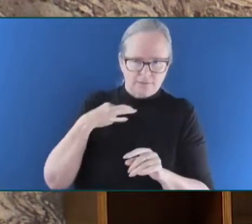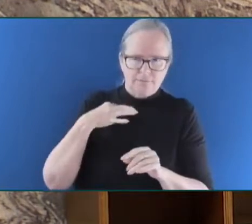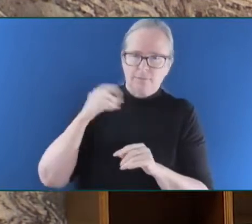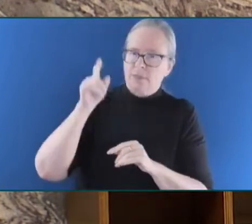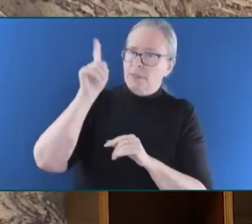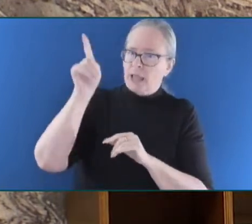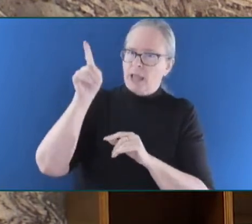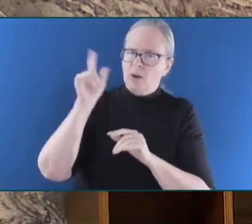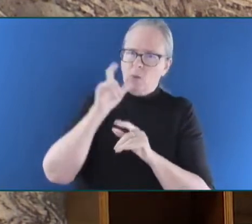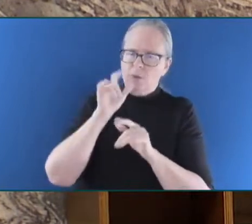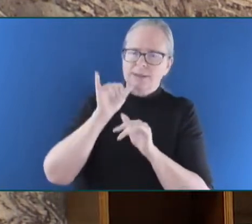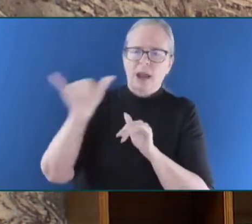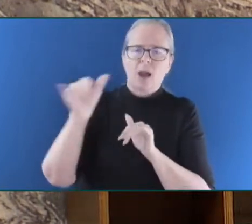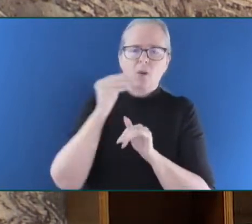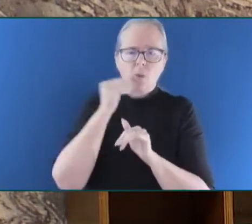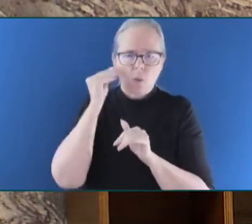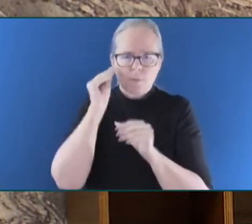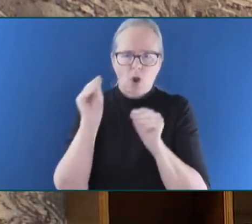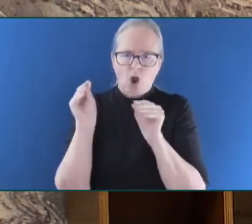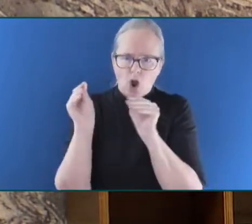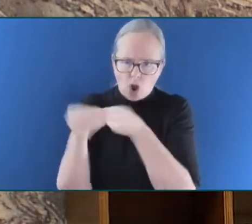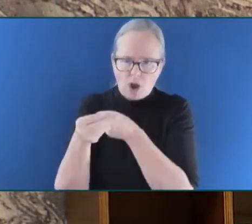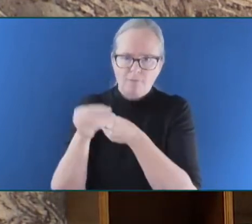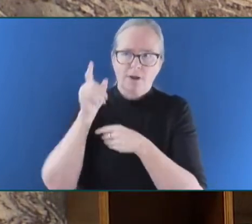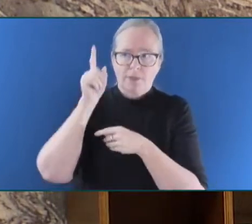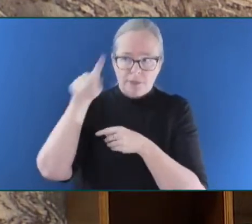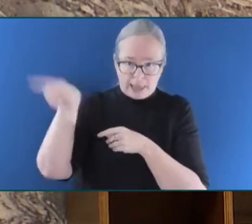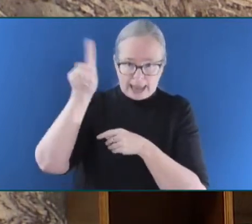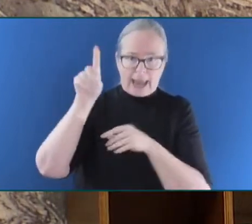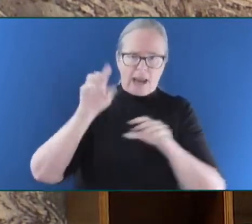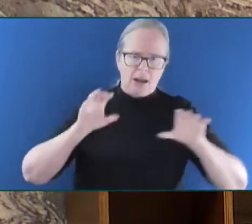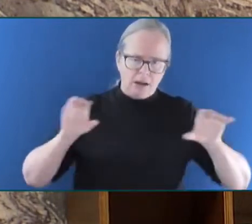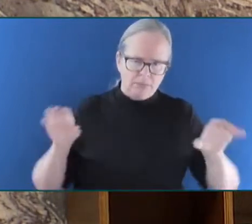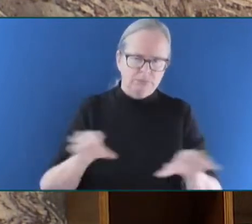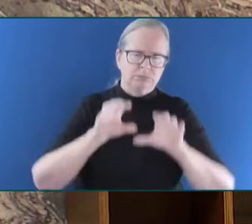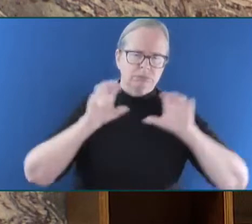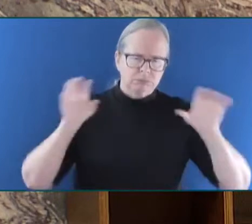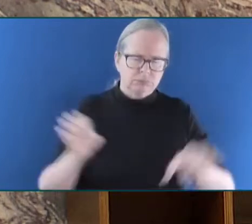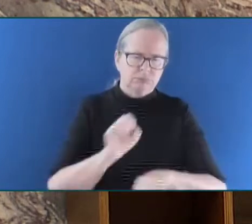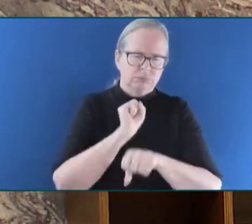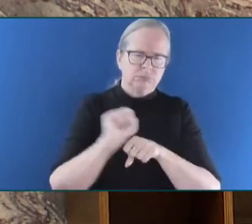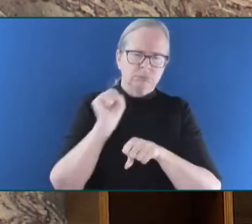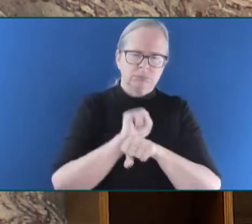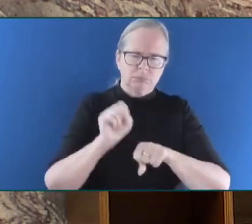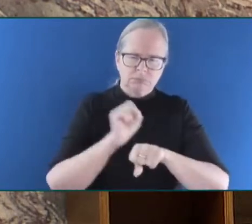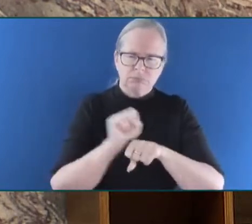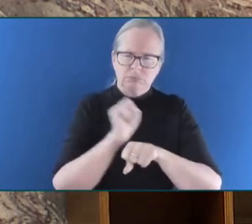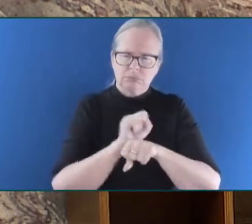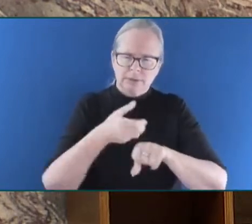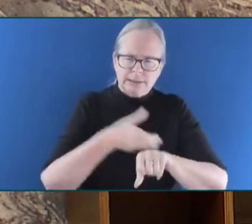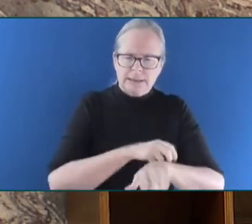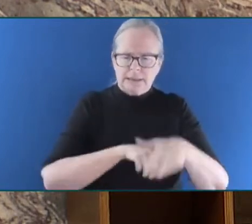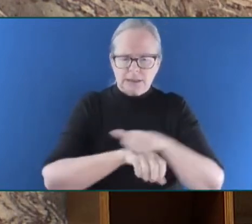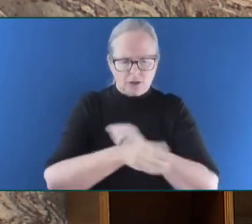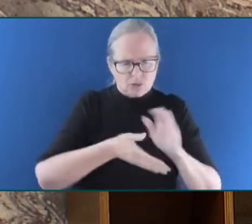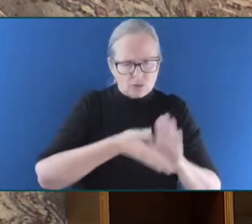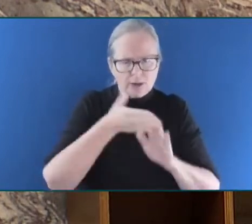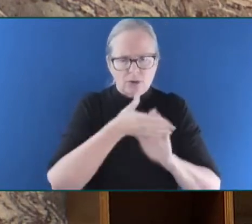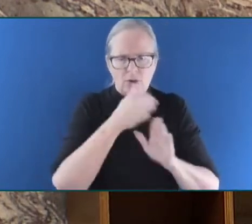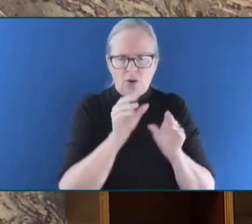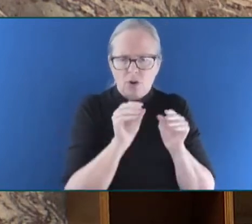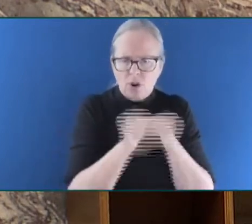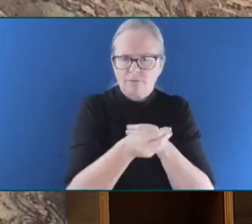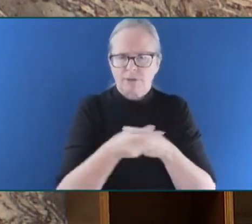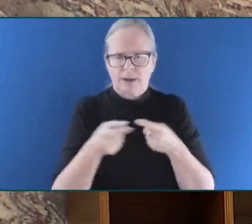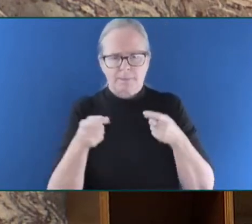all members. They run our community offices, they manage tough files. Most importantly, they're the ones on the